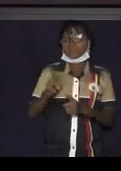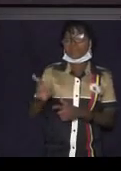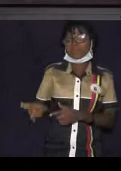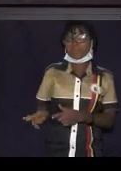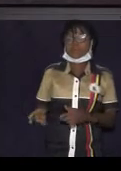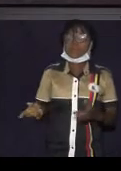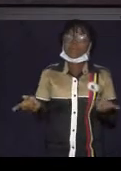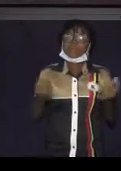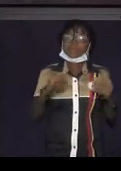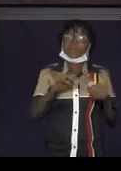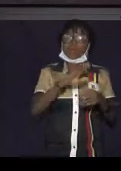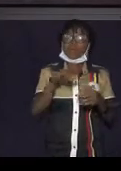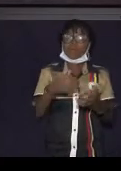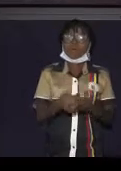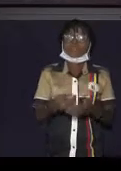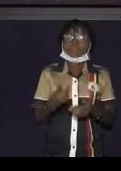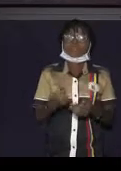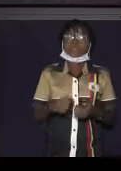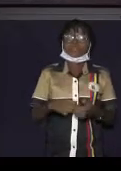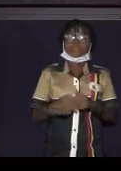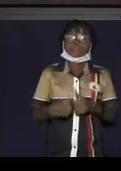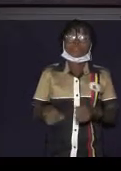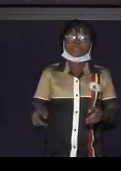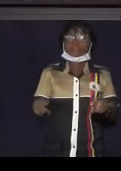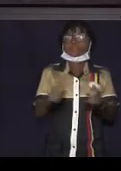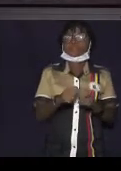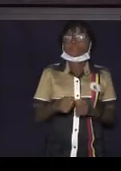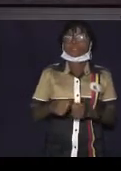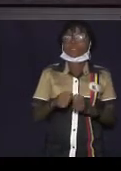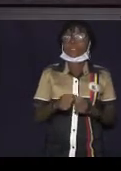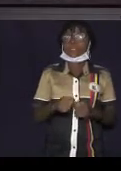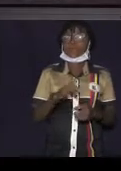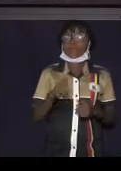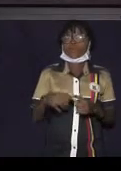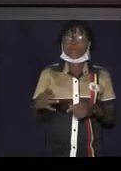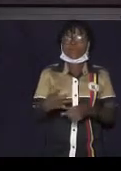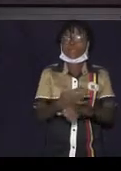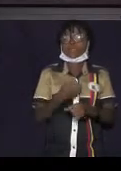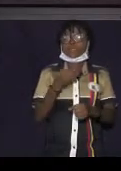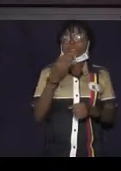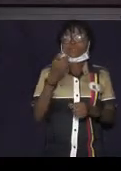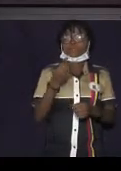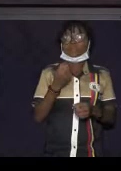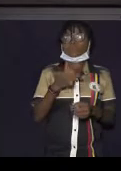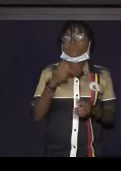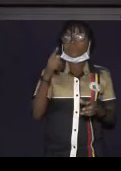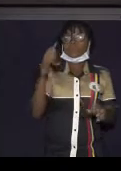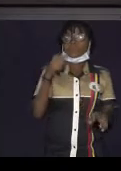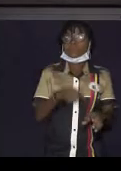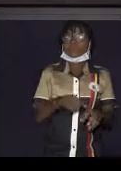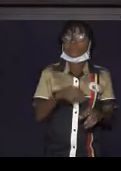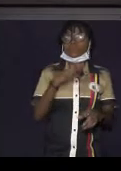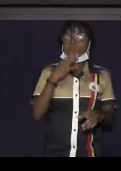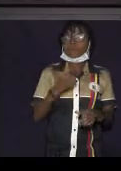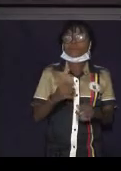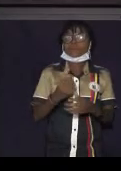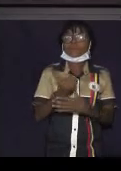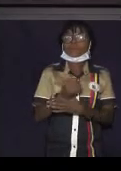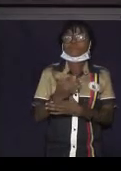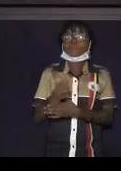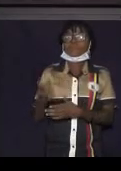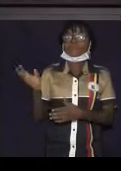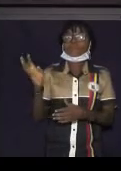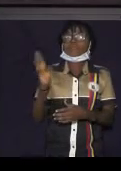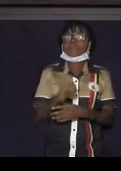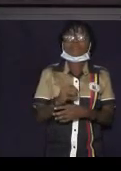together to the other side, merge all these like terms, and when you get to this point, divide by the coefficient of the